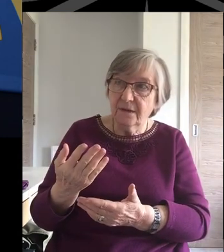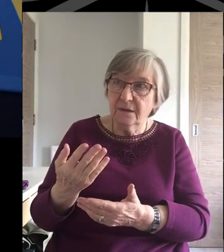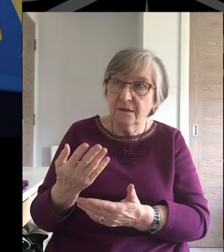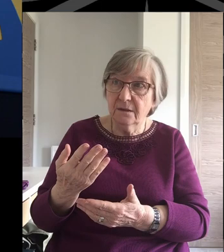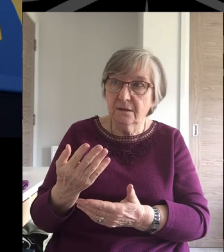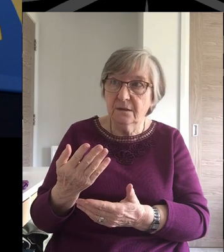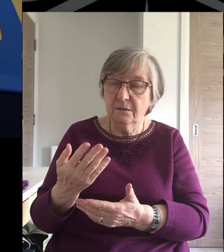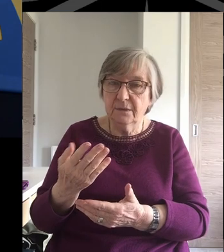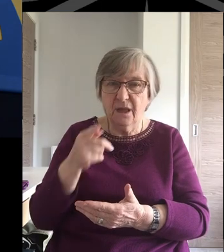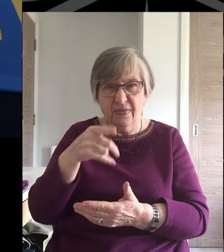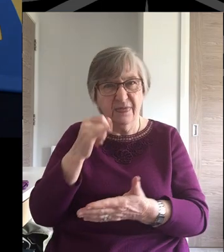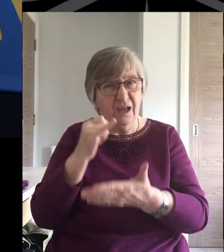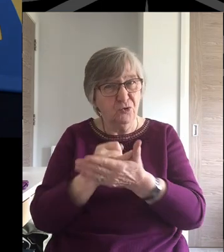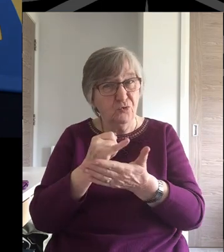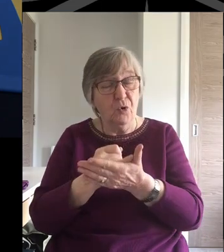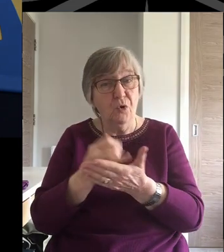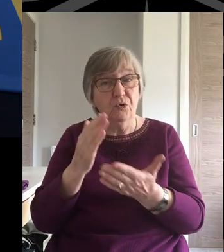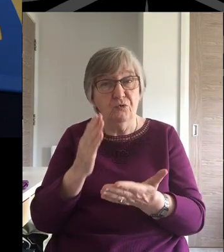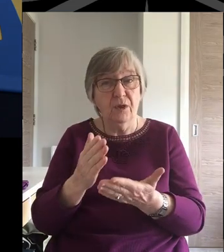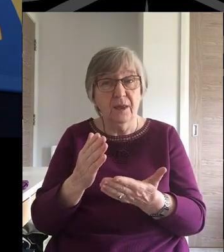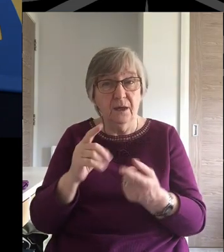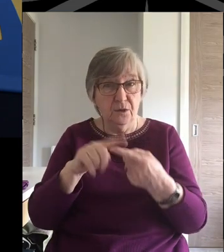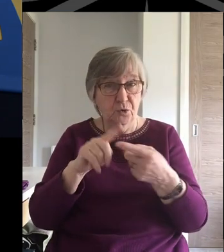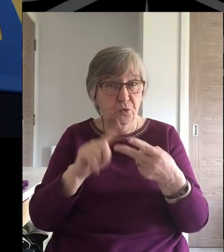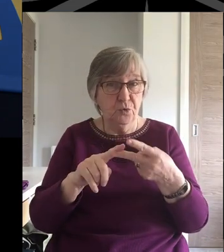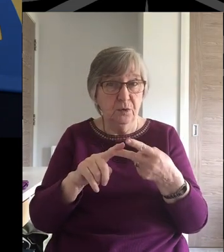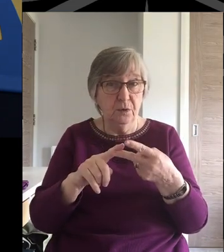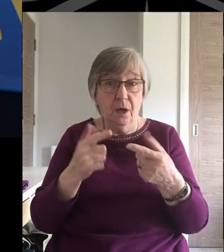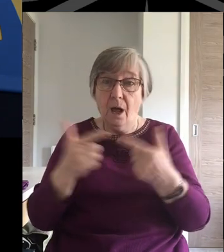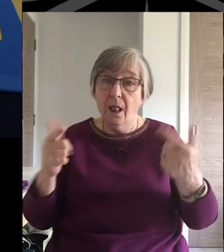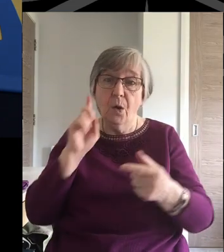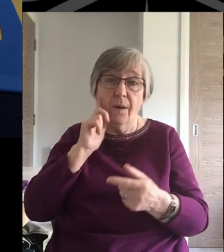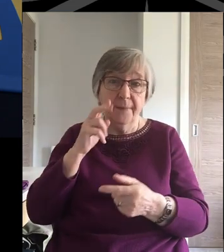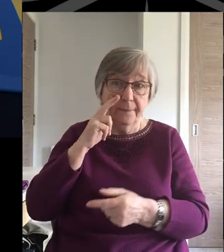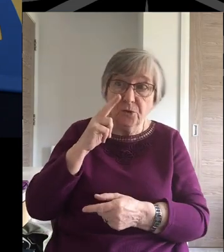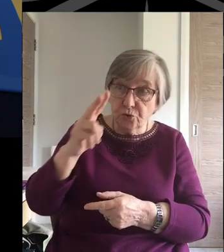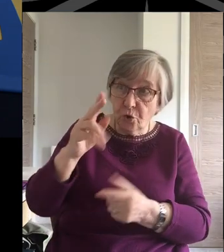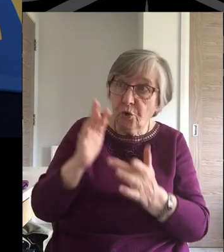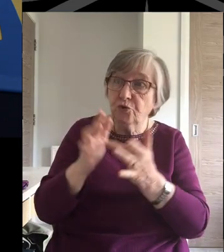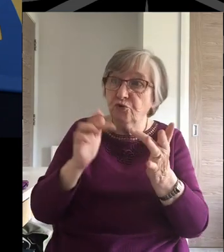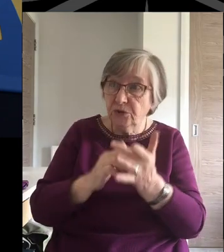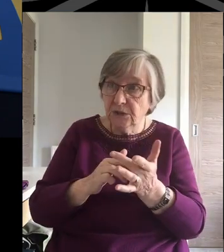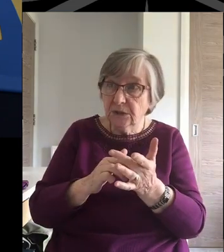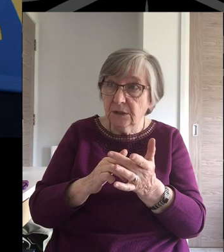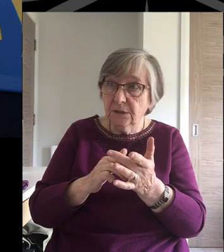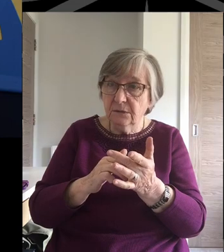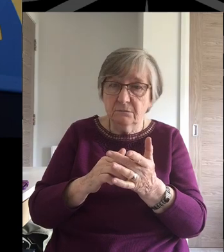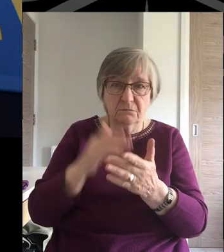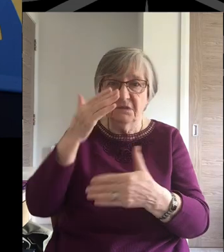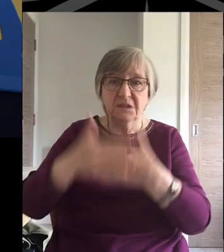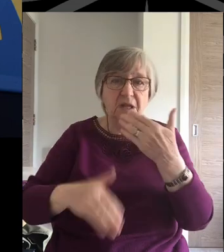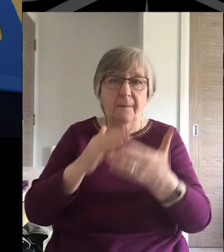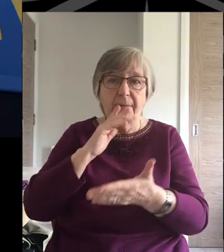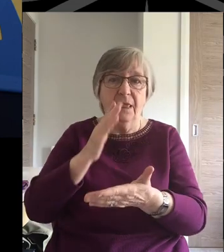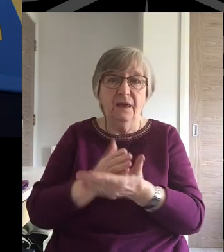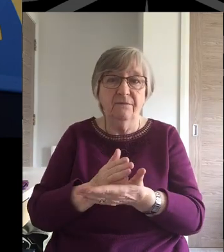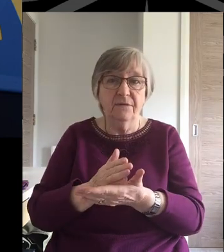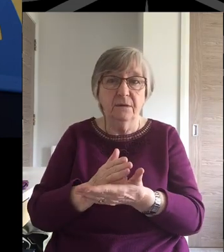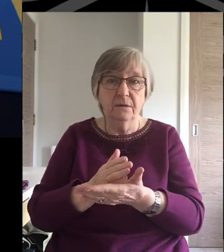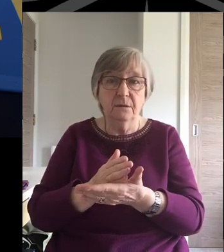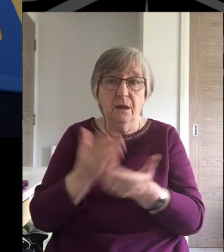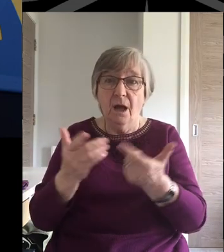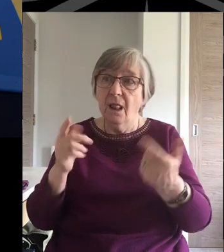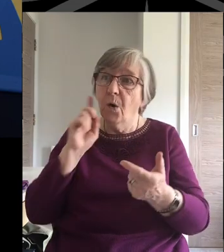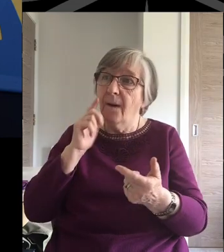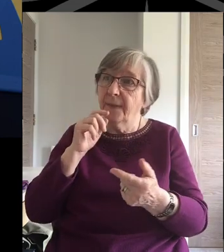But I think that's wrong on at least two counts. Firstly, there were many people who did see Jesus in action and who didn't believe. There were a lot of people who did